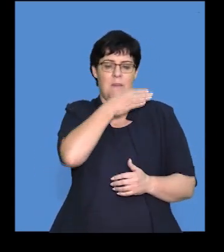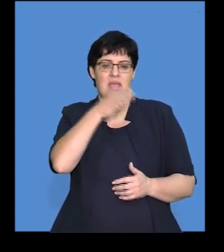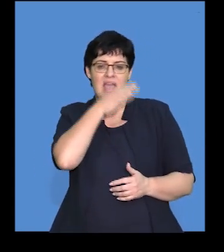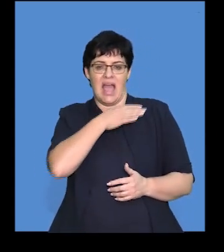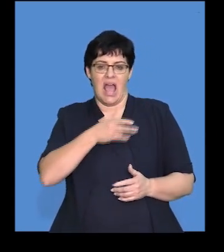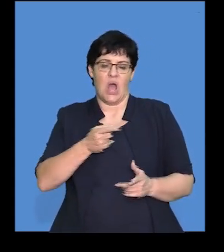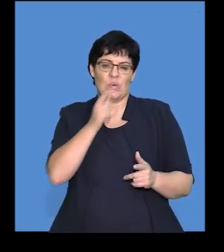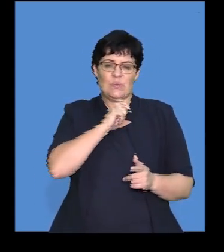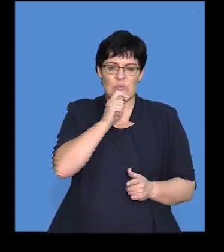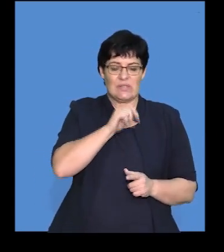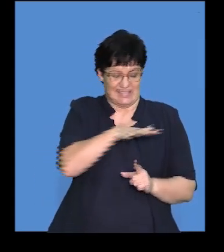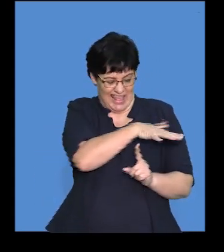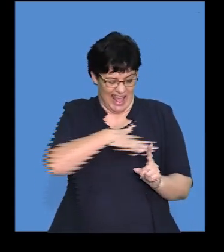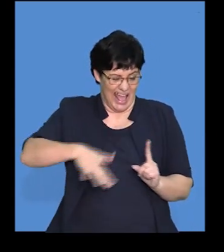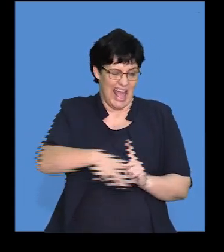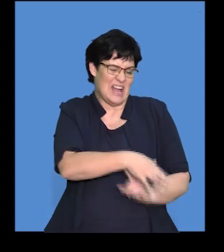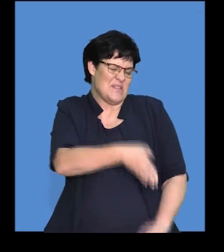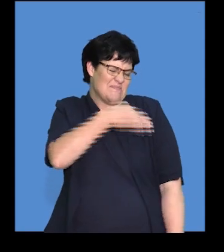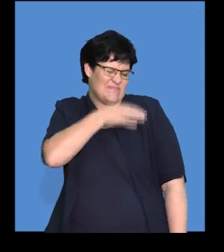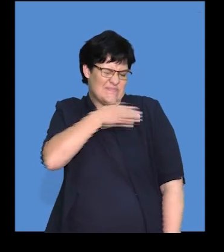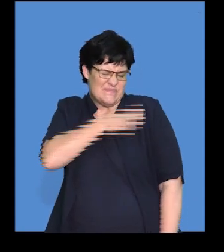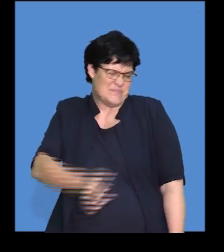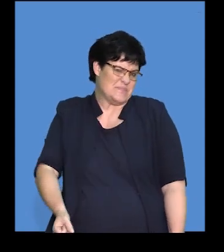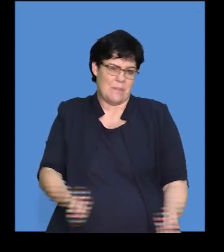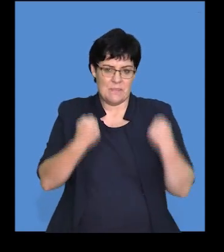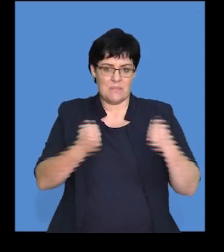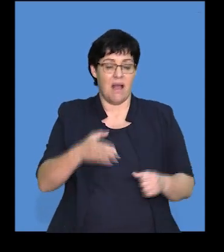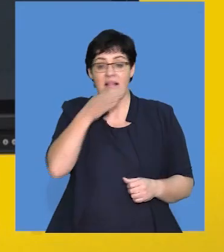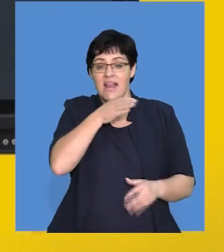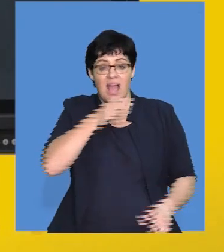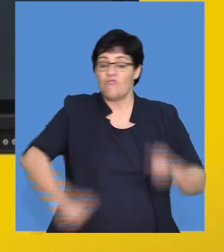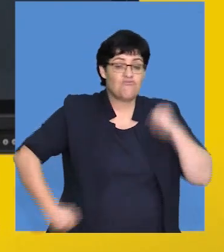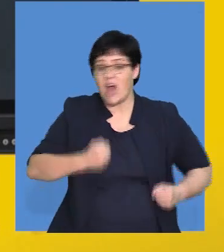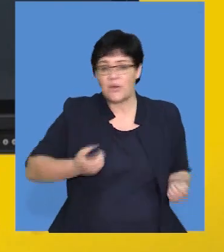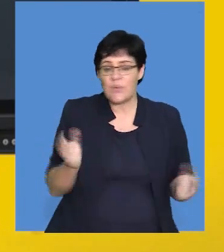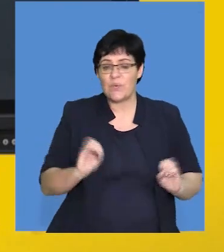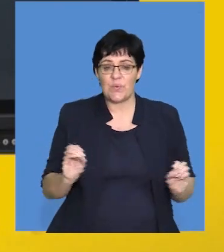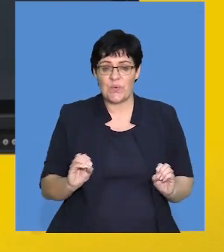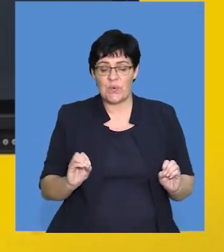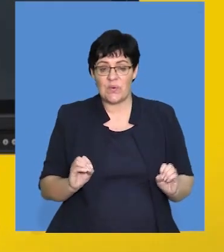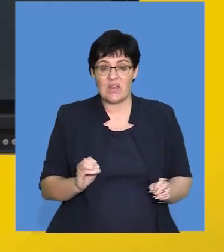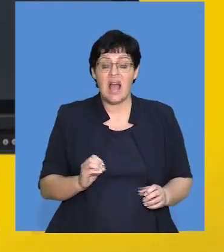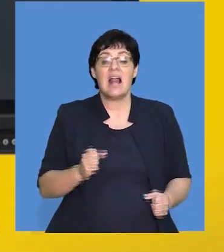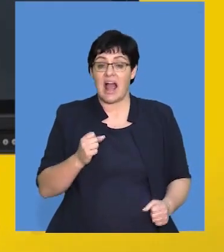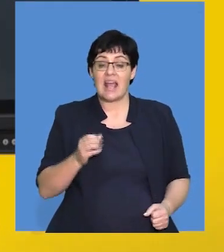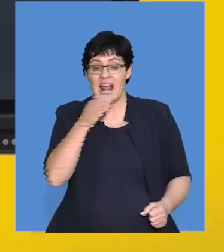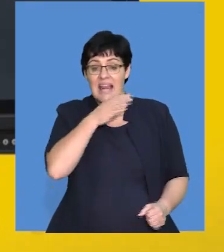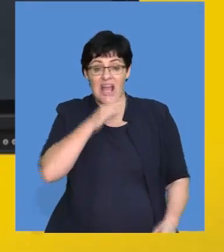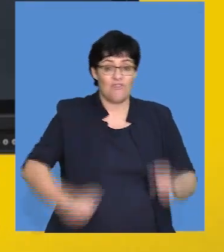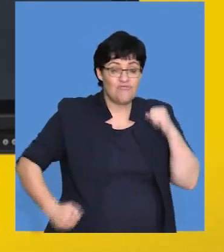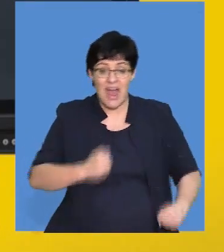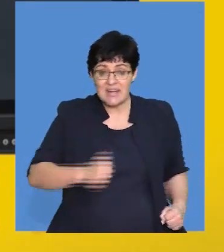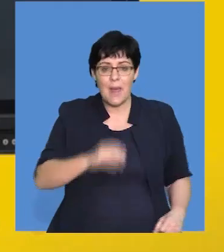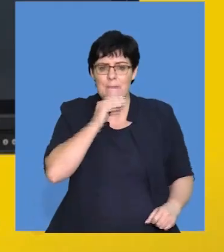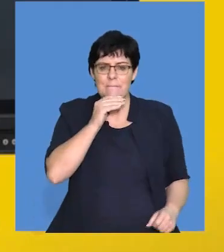being consumed in that area. Liquor doesn't run, so if you find that liquor is running, it means